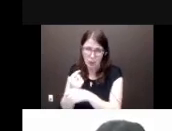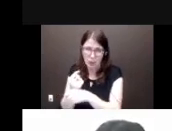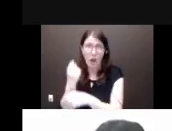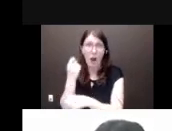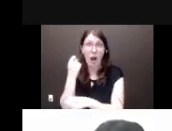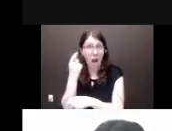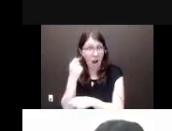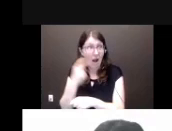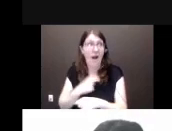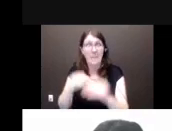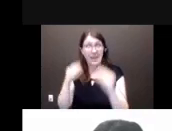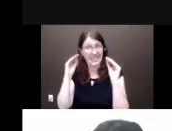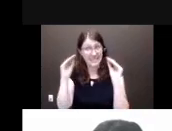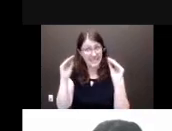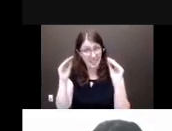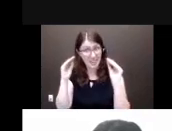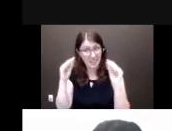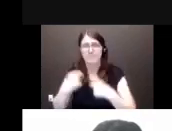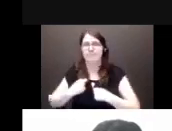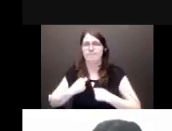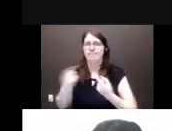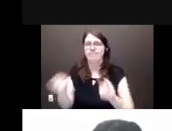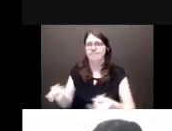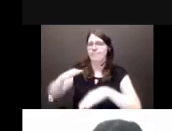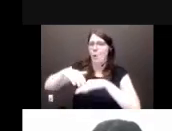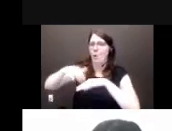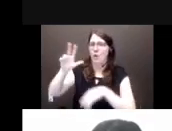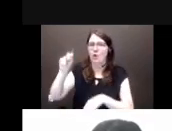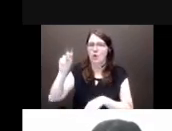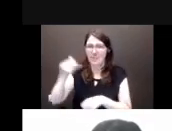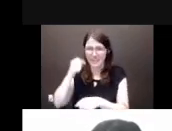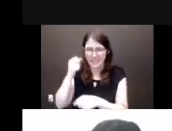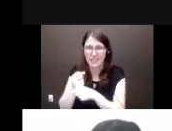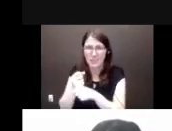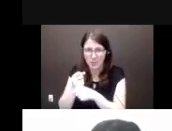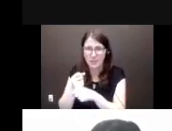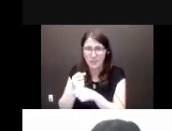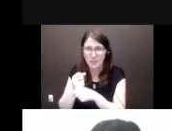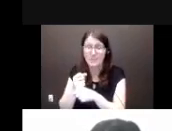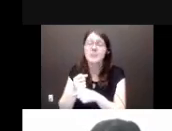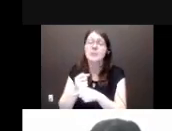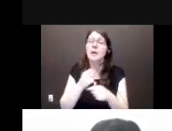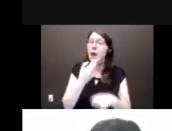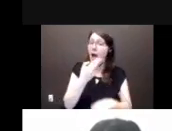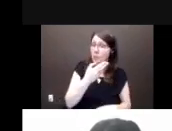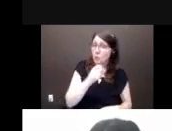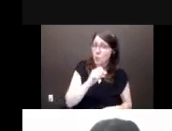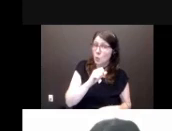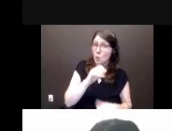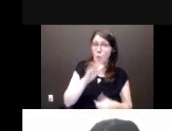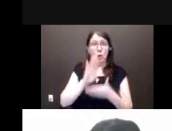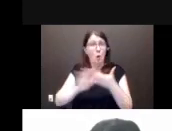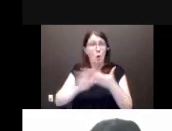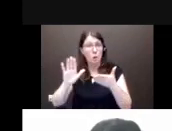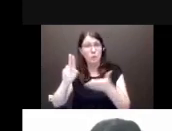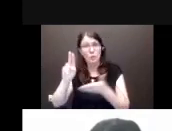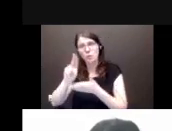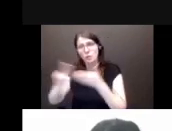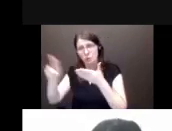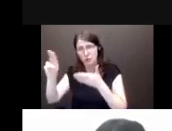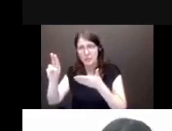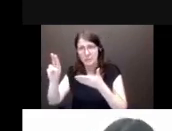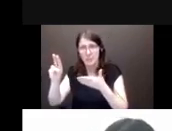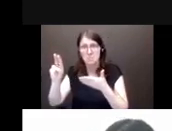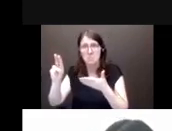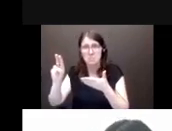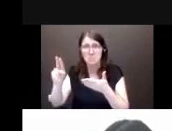30 years, teaching at the post-secondary and the secondary level. And today I am